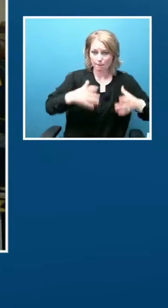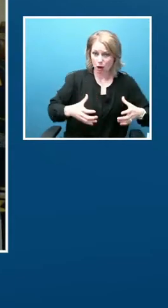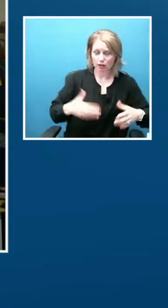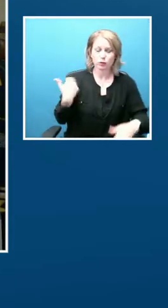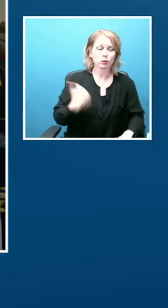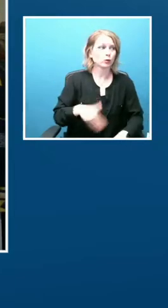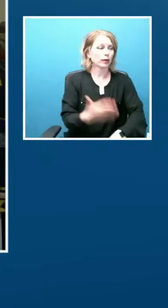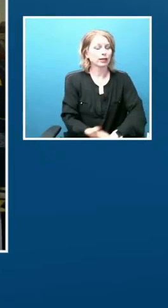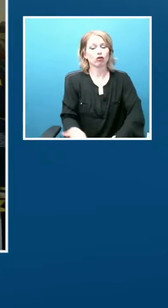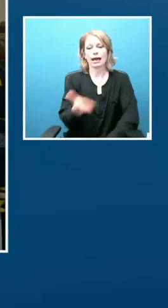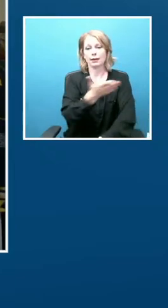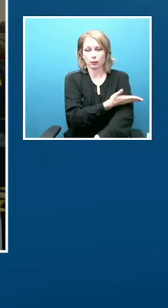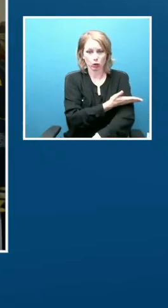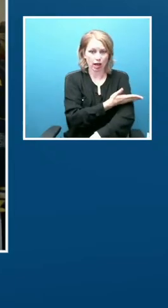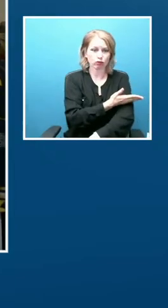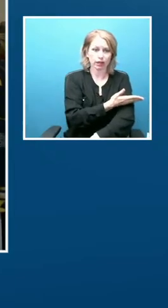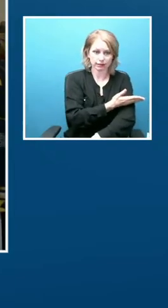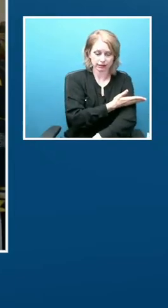to increase